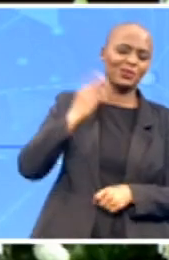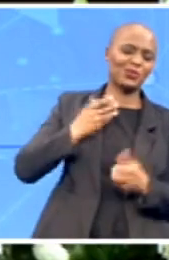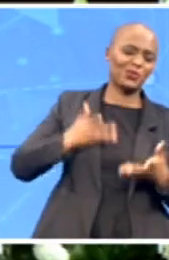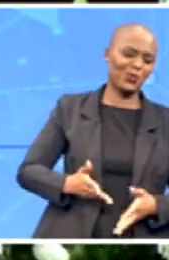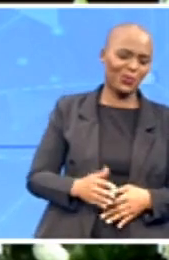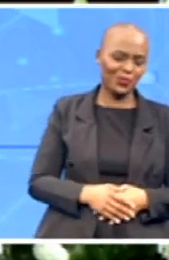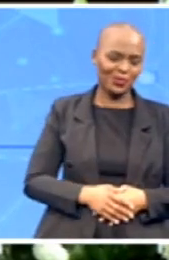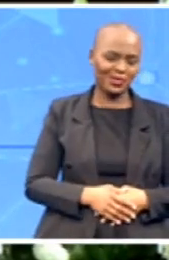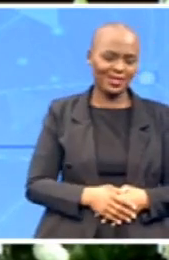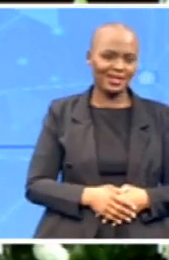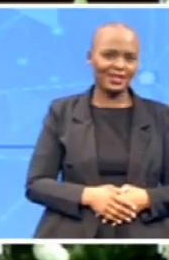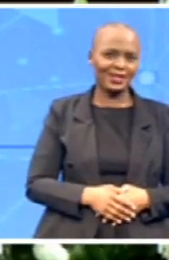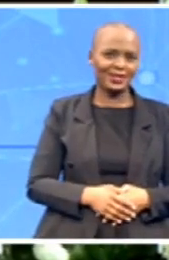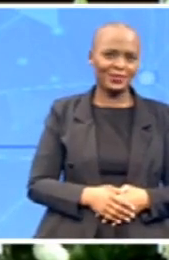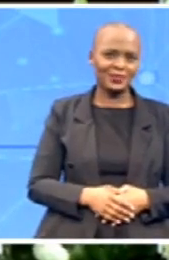Cecilia.